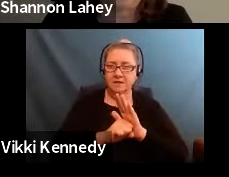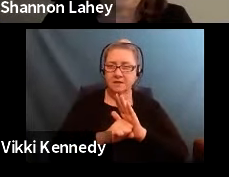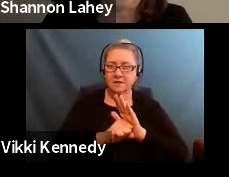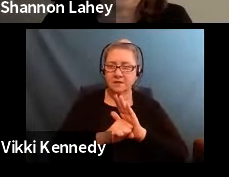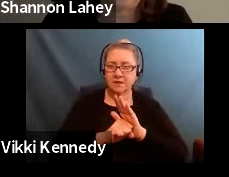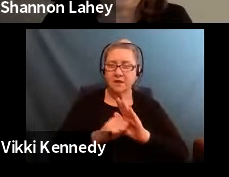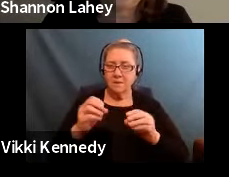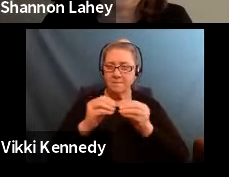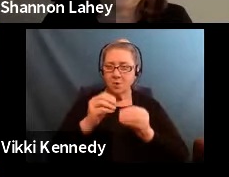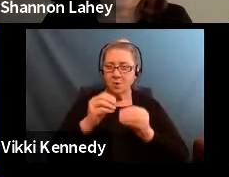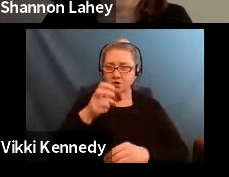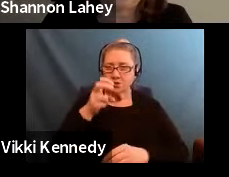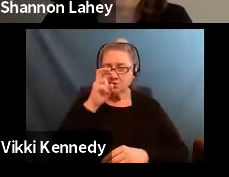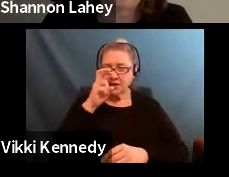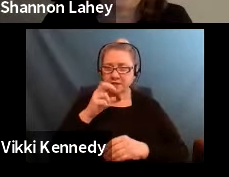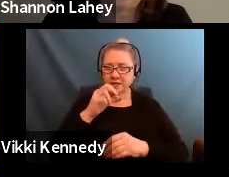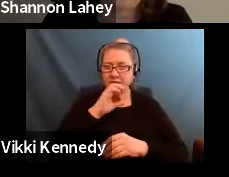framework,